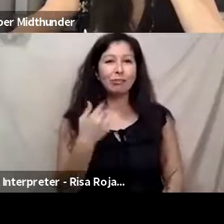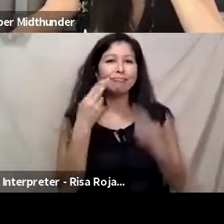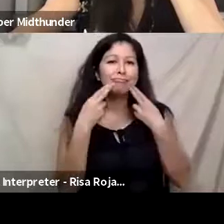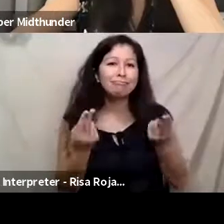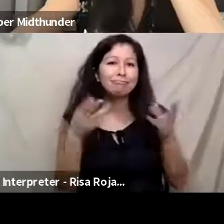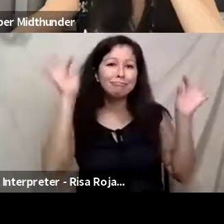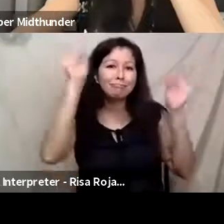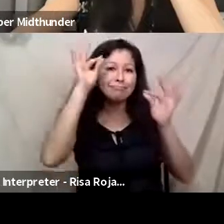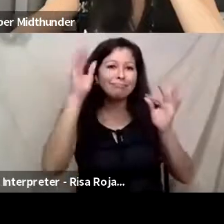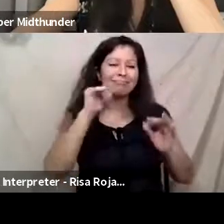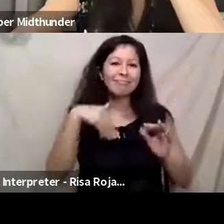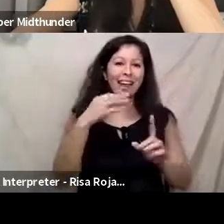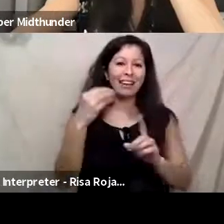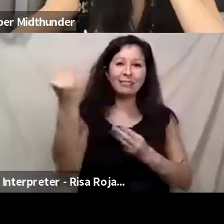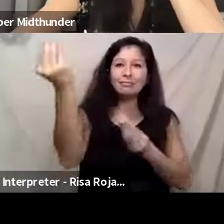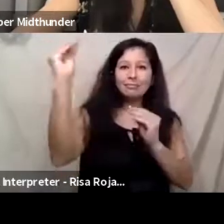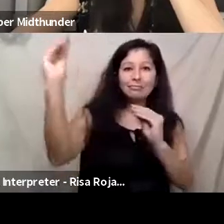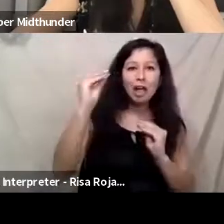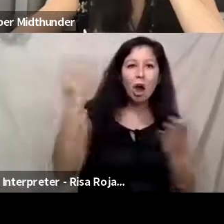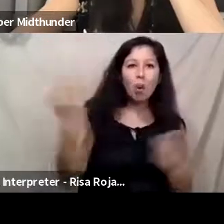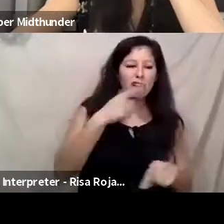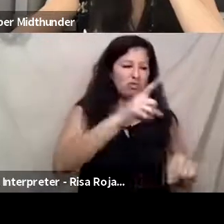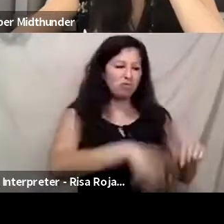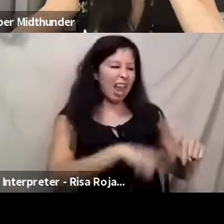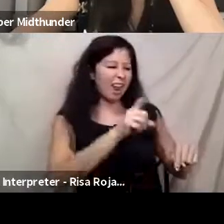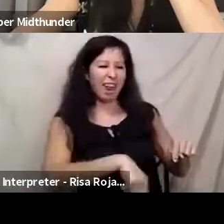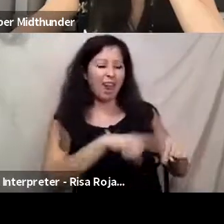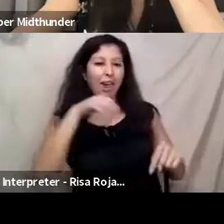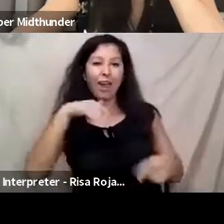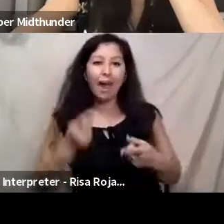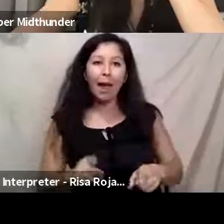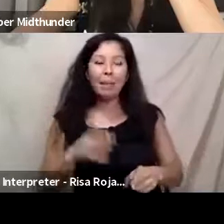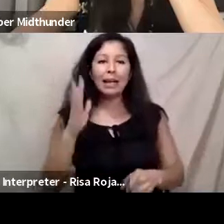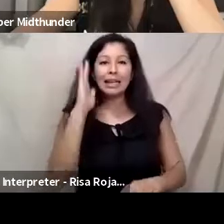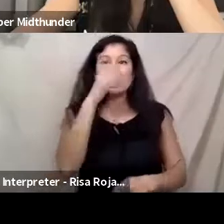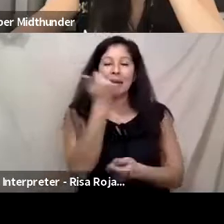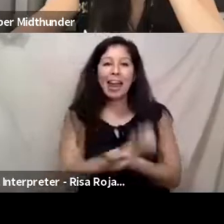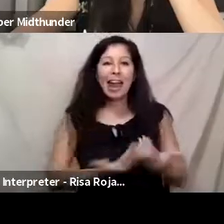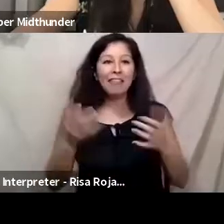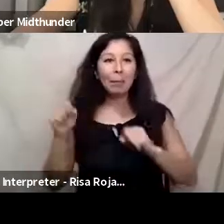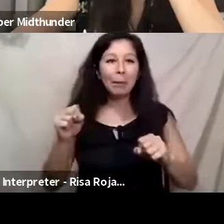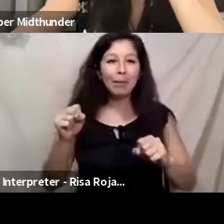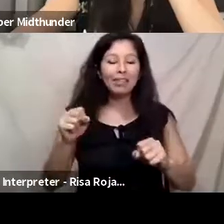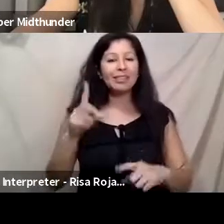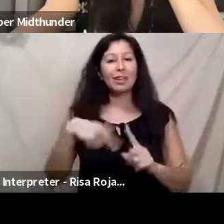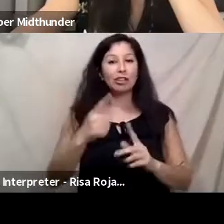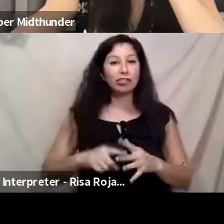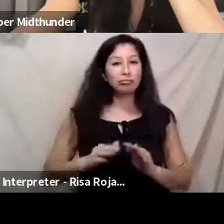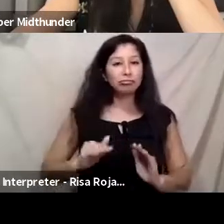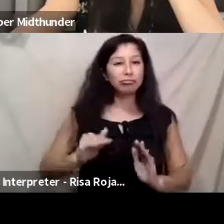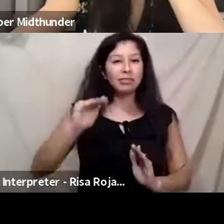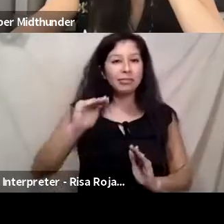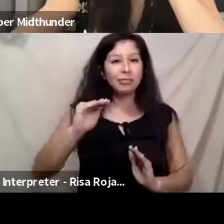and we haven't been told what we can't do yet, it all seems like a possibility. And then as you start to grow up,